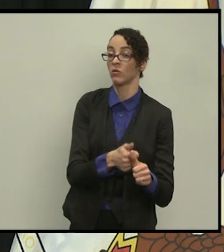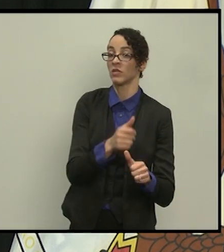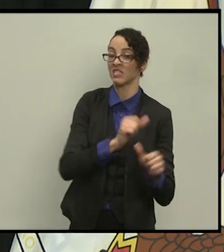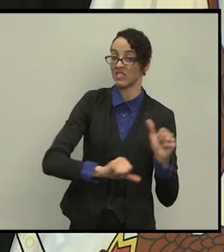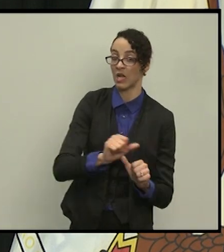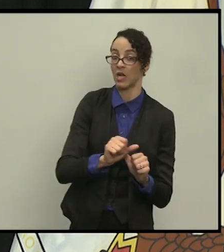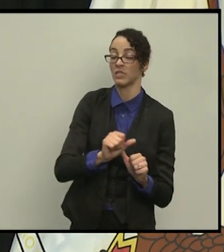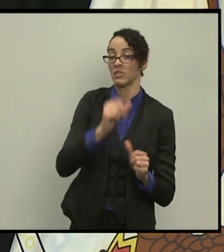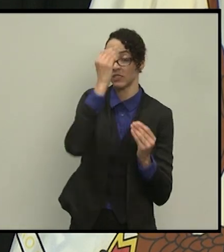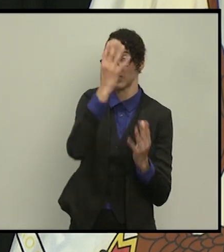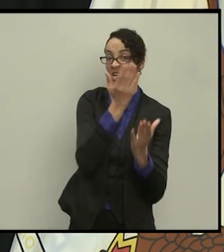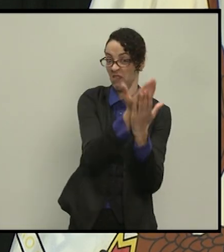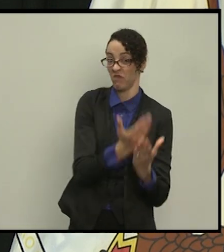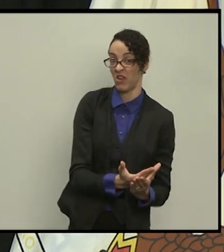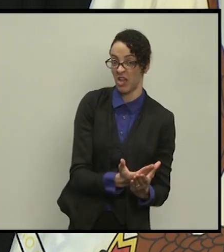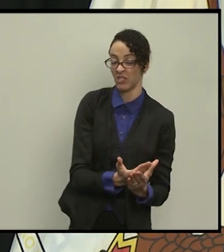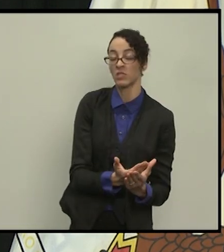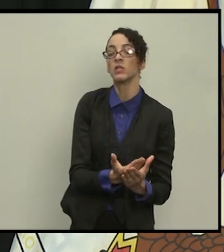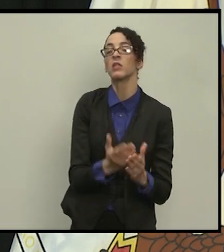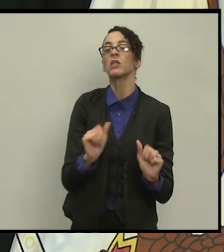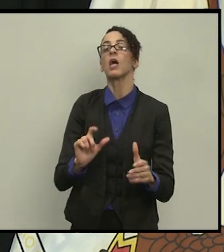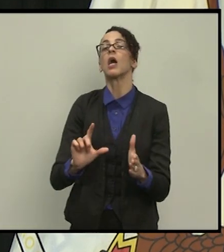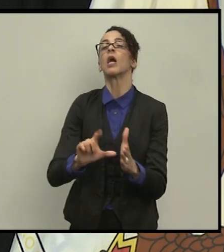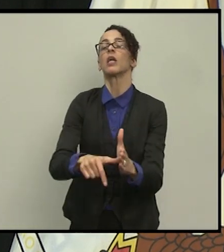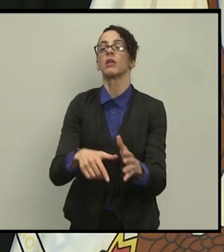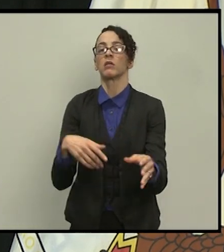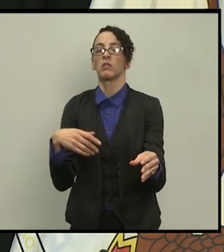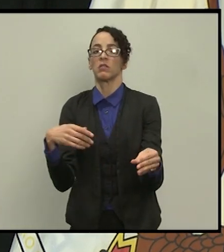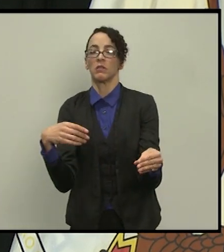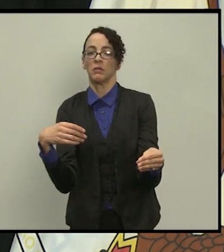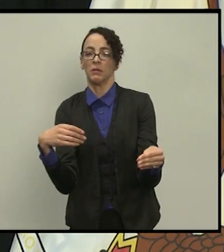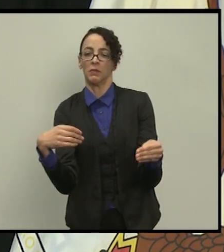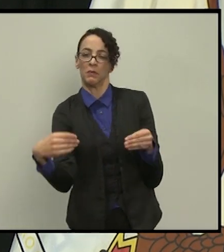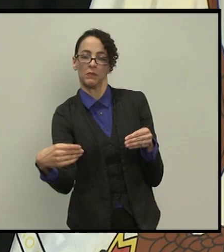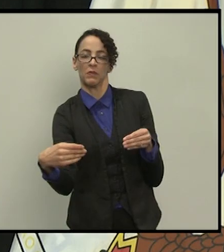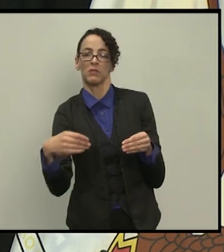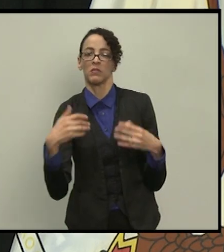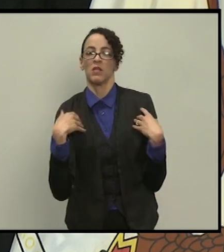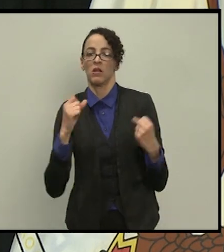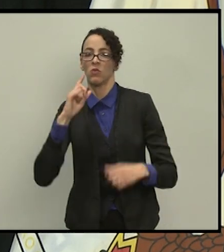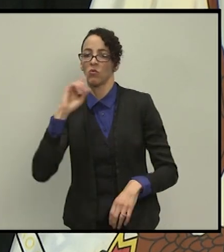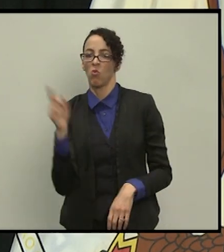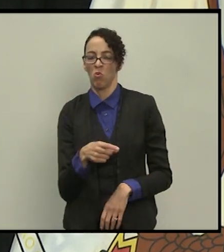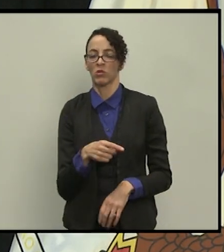stage of this epidemic. Thank you. That concludes today's press conference.